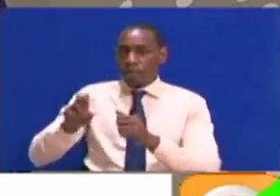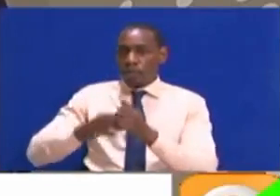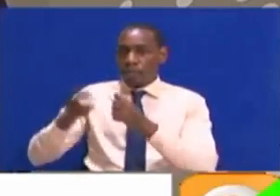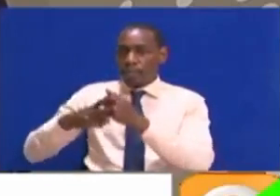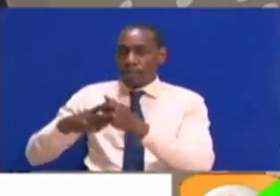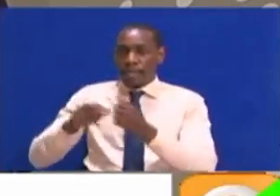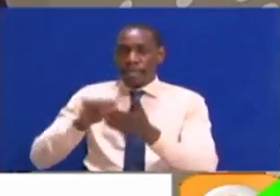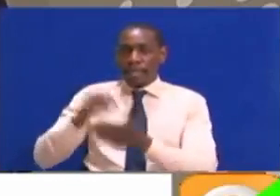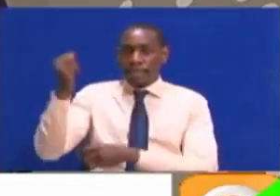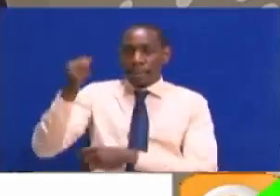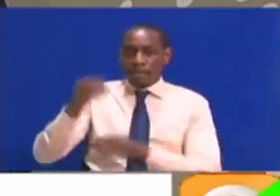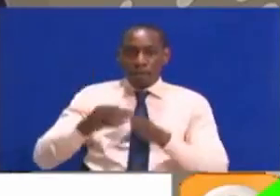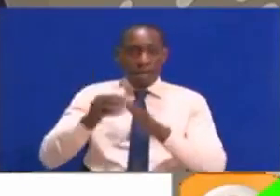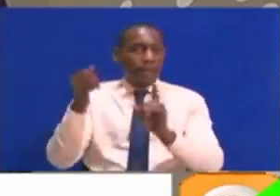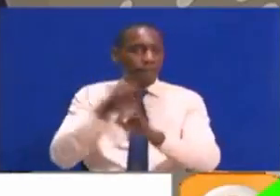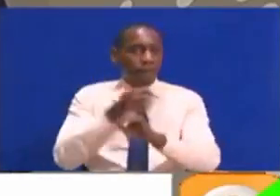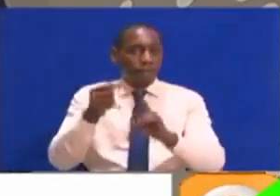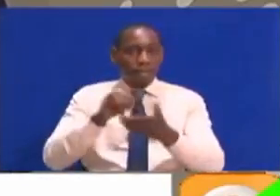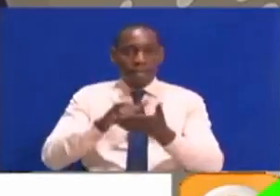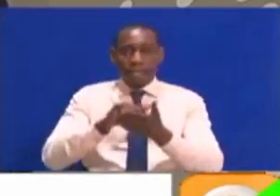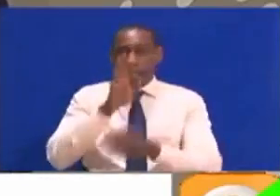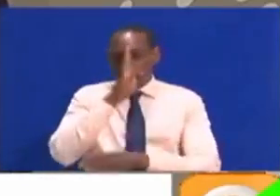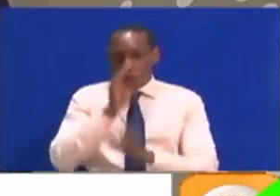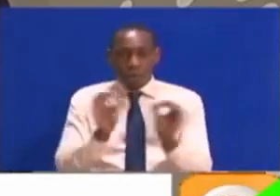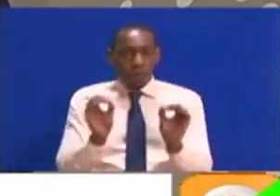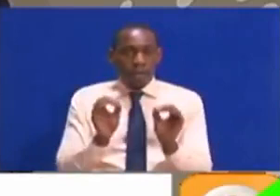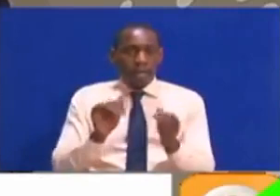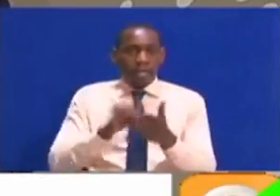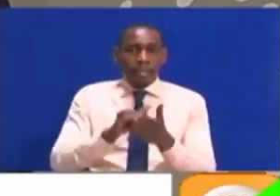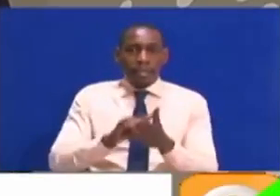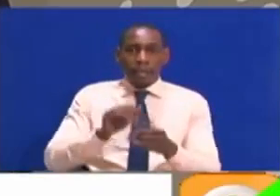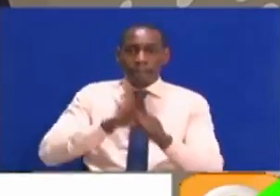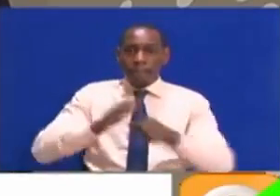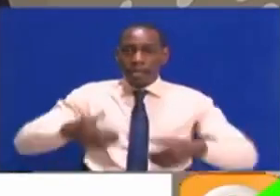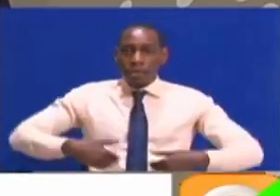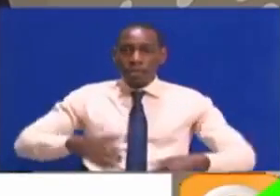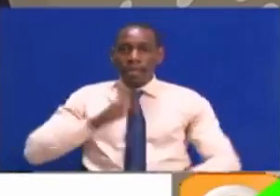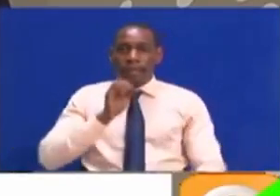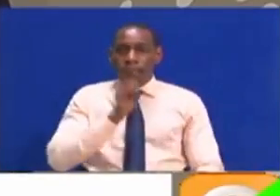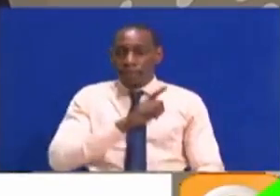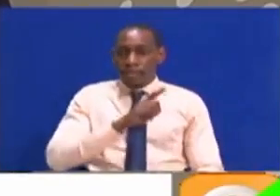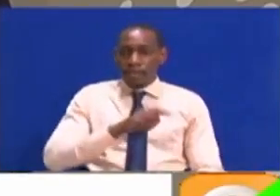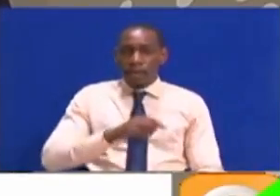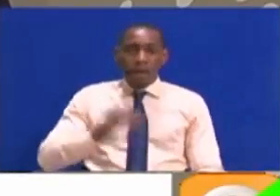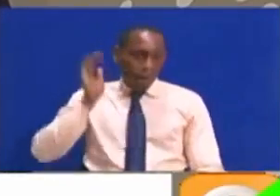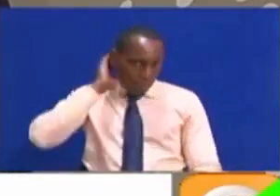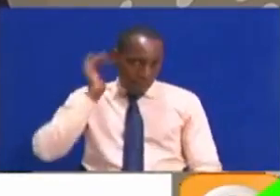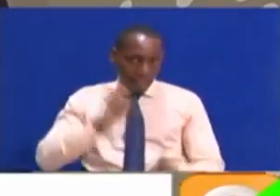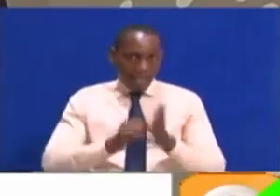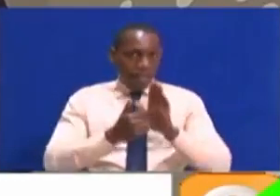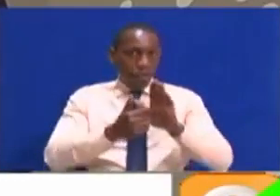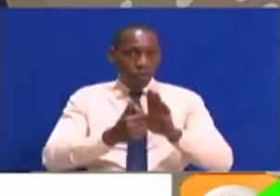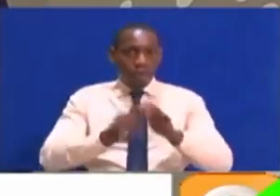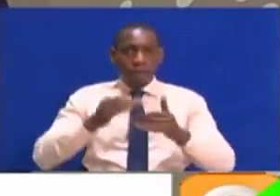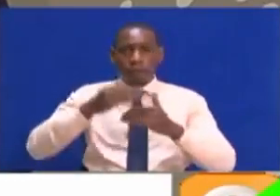2017 politically instigated violence is not in doubt. That more young lives were lost in Murang'a on Sunday is a sign of bad